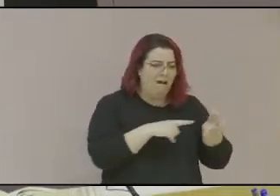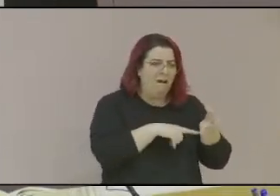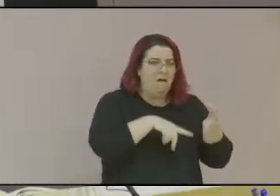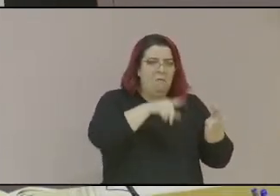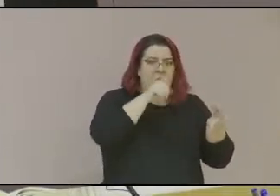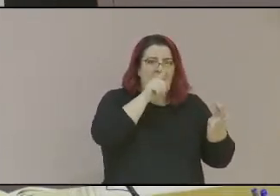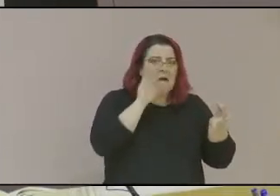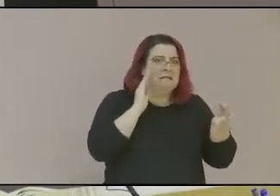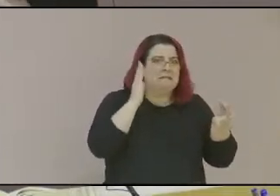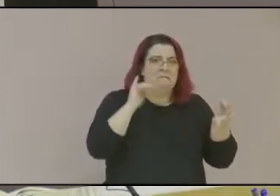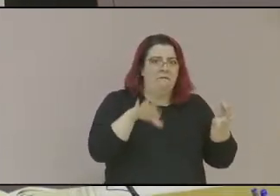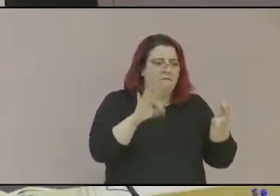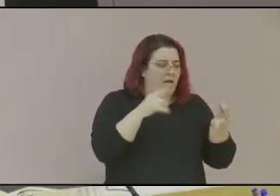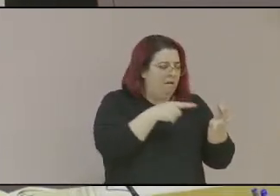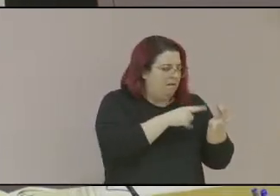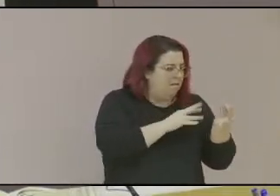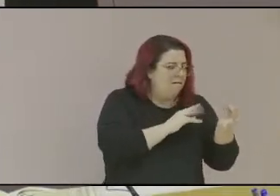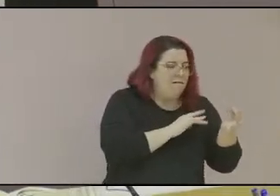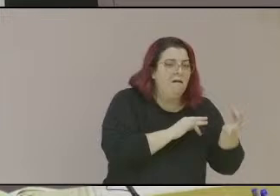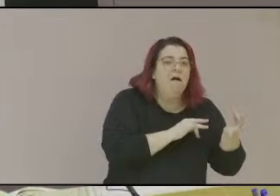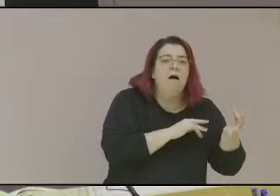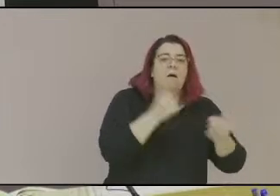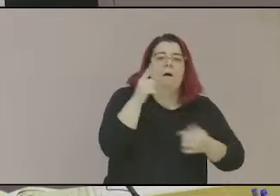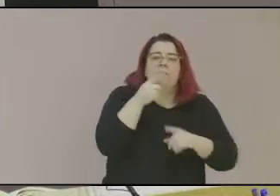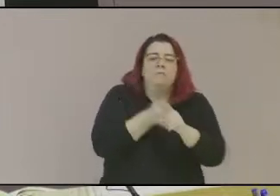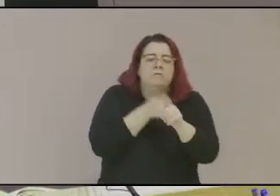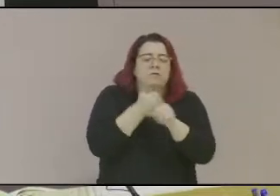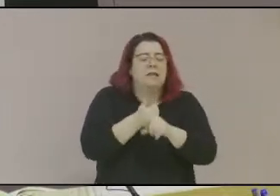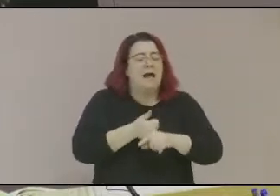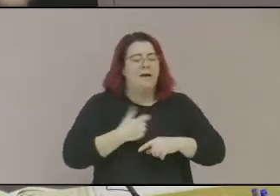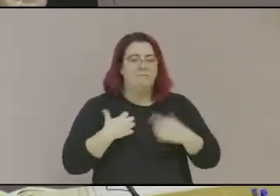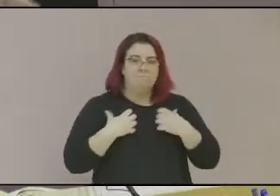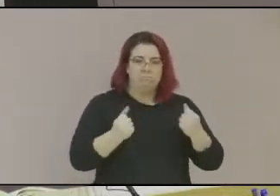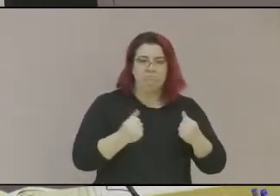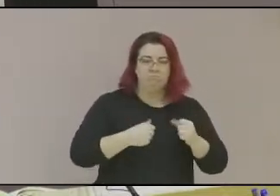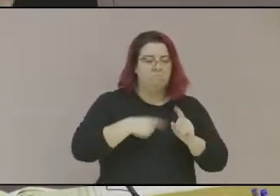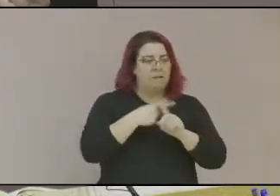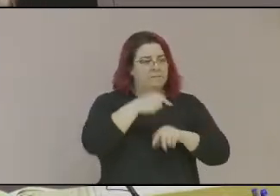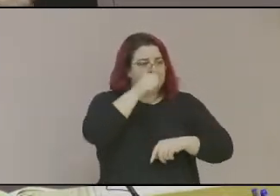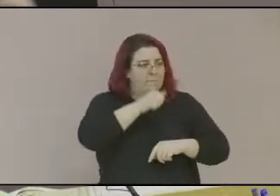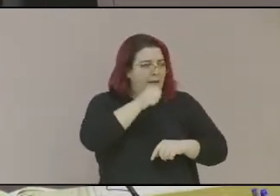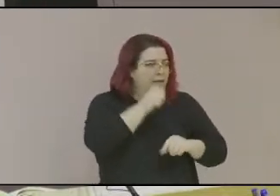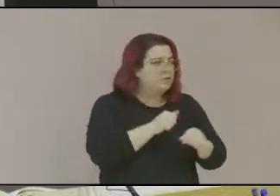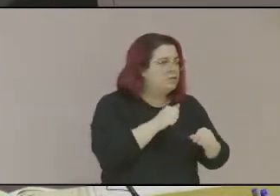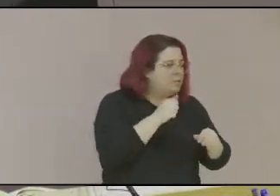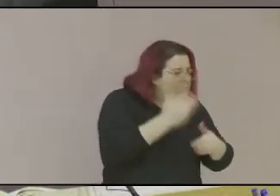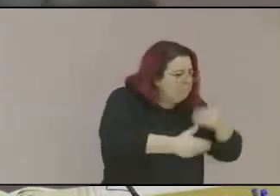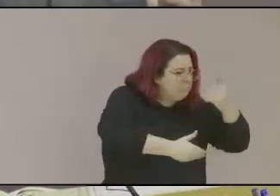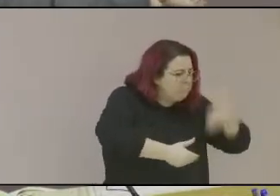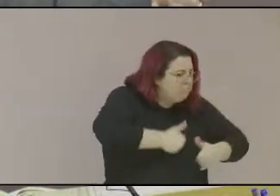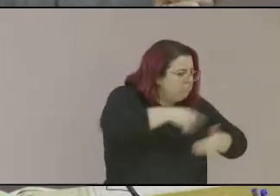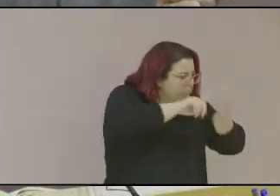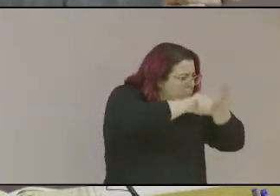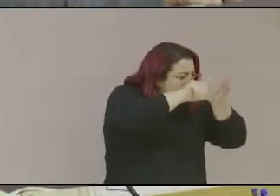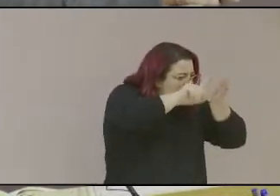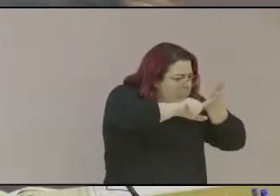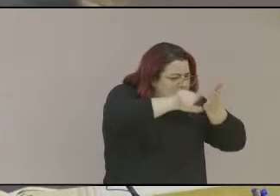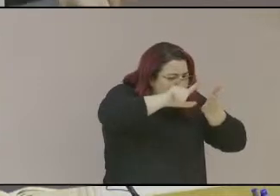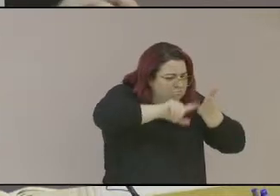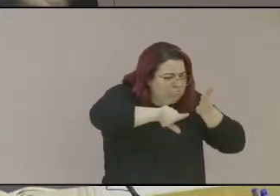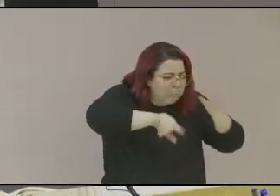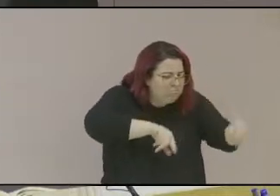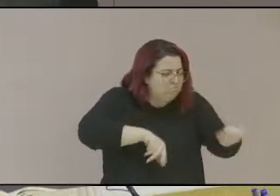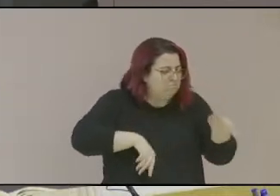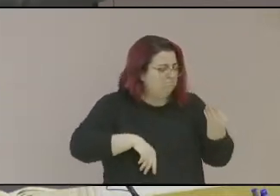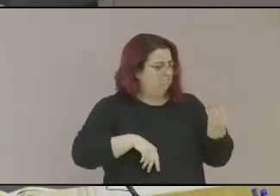expecting, but having the courage and patience to figure out what they were and what they mean,